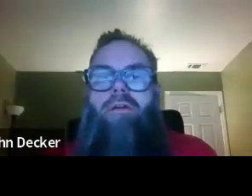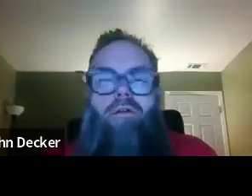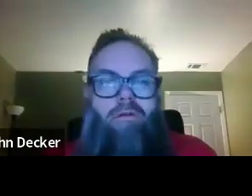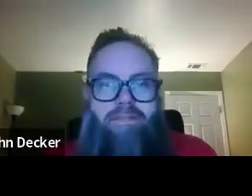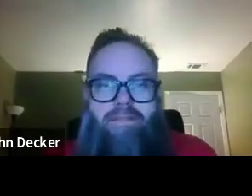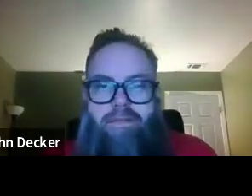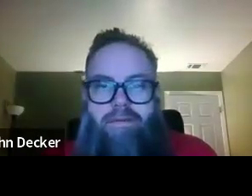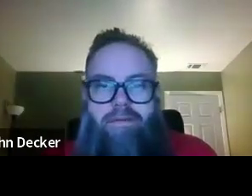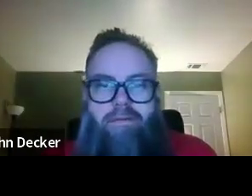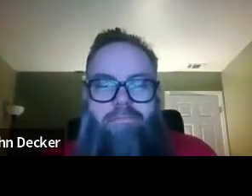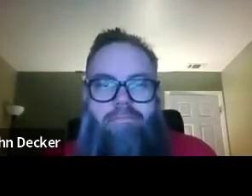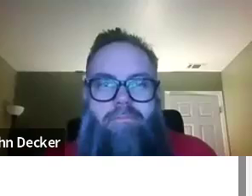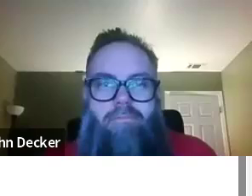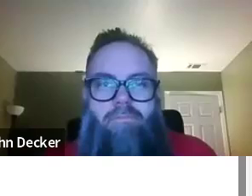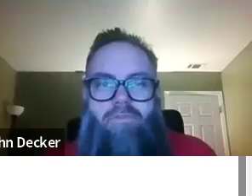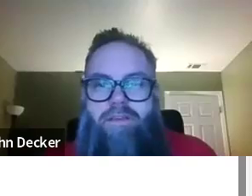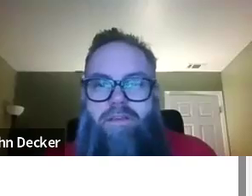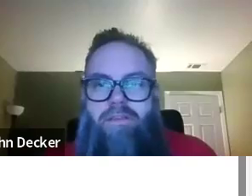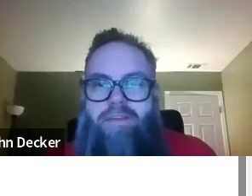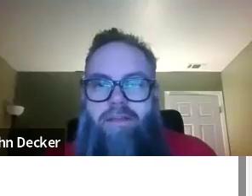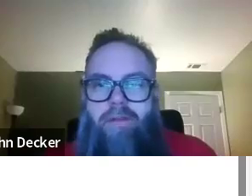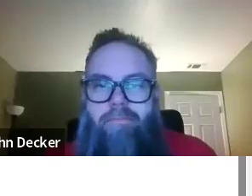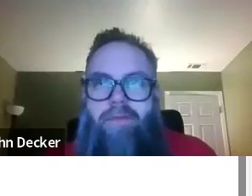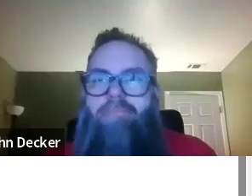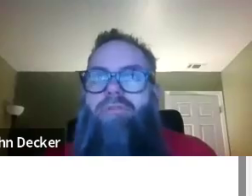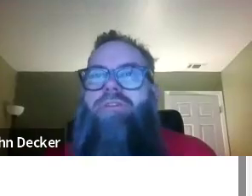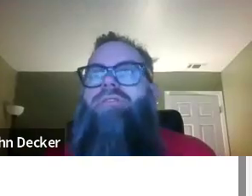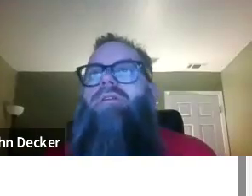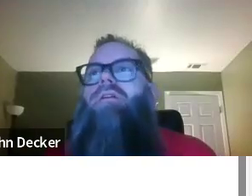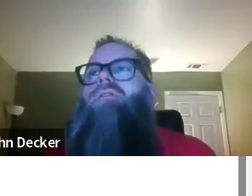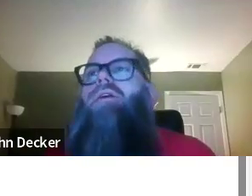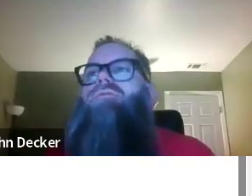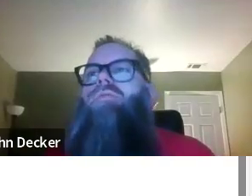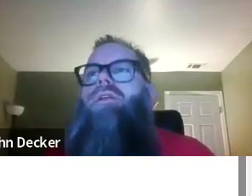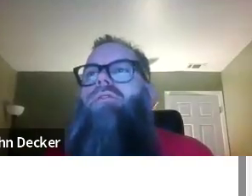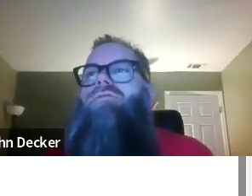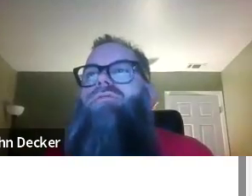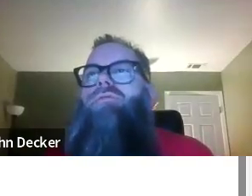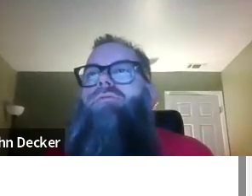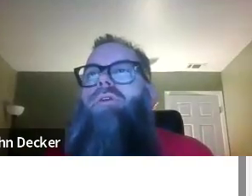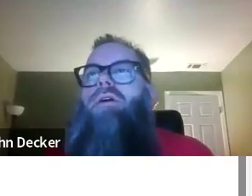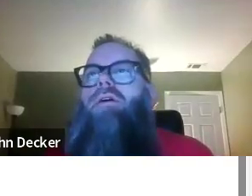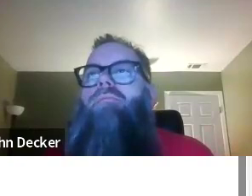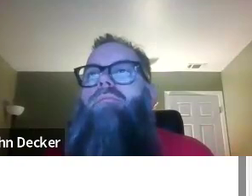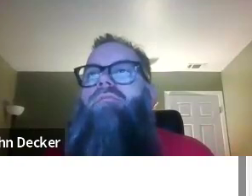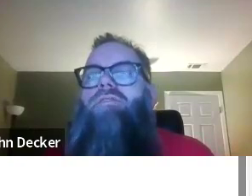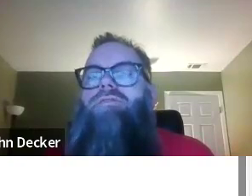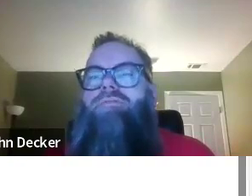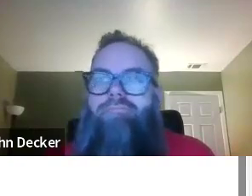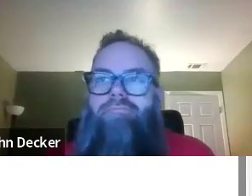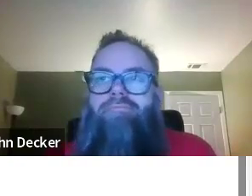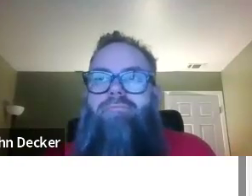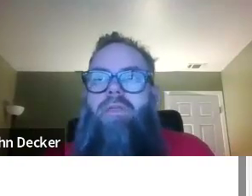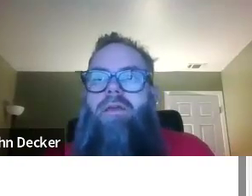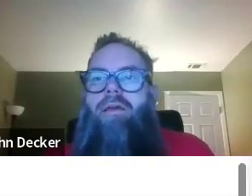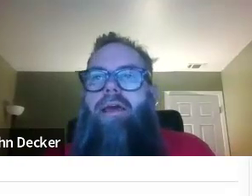So there, let's see. We're seeing the website, right? Perfect. Okay, so we're going to go to